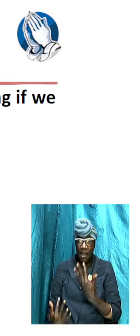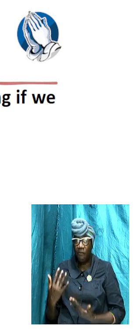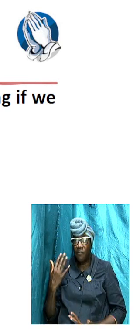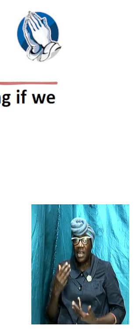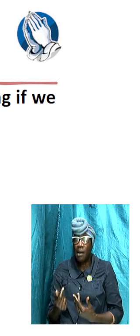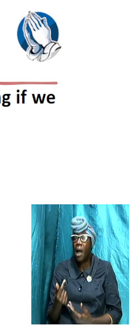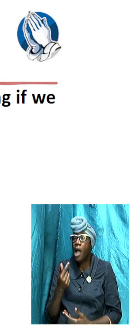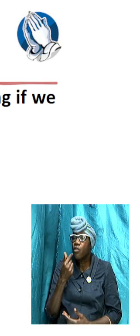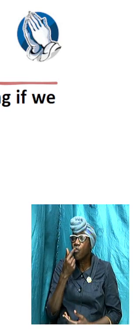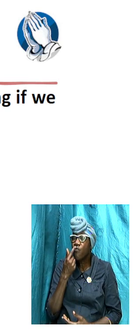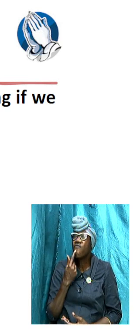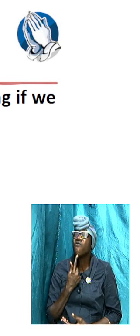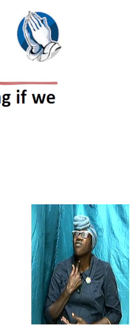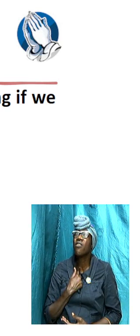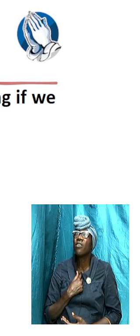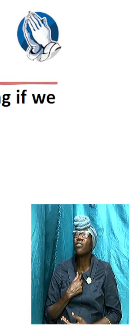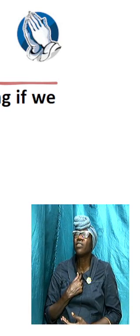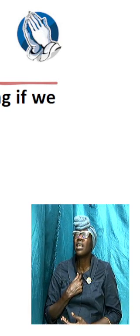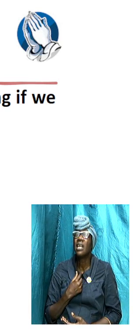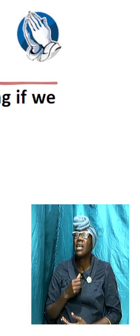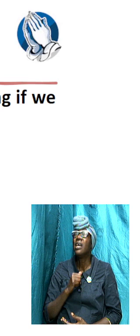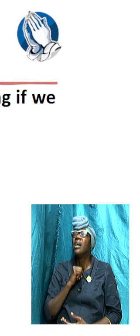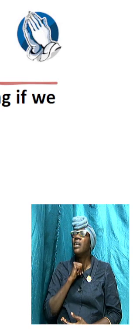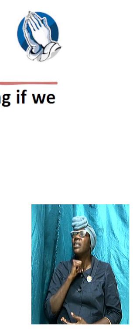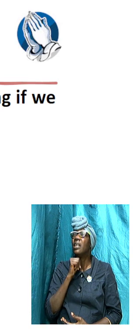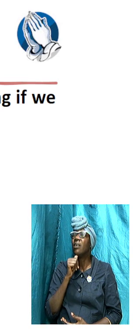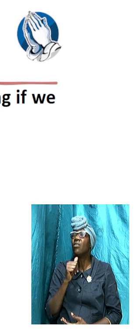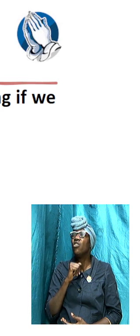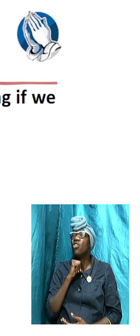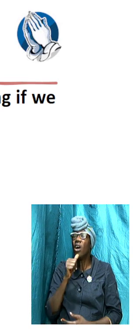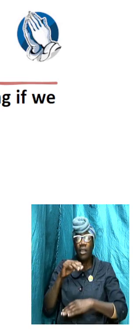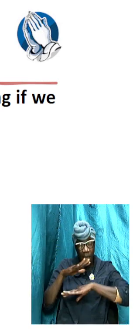thirst. Amen. There's an